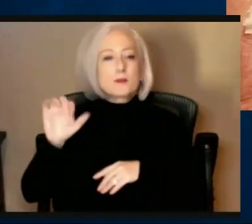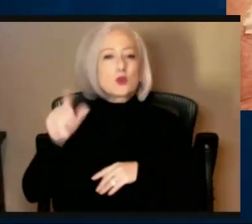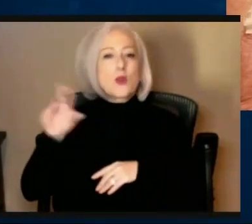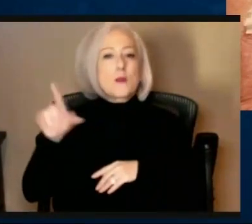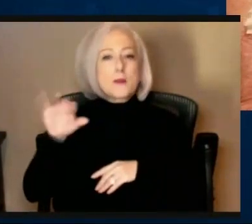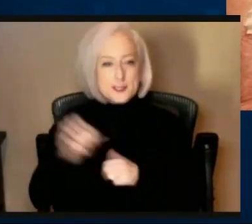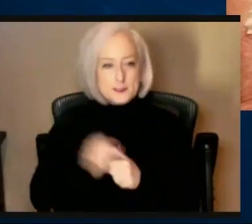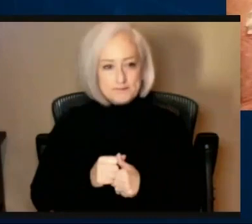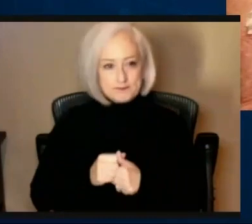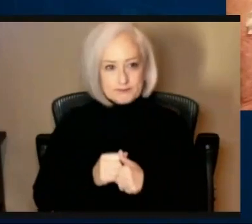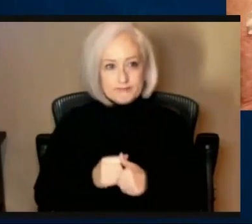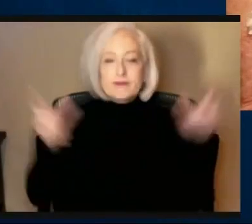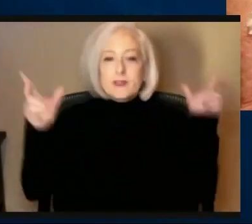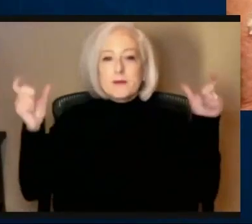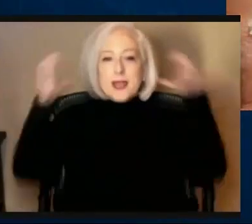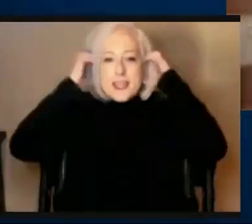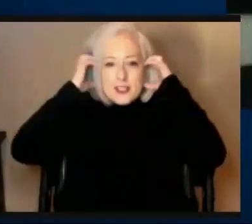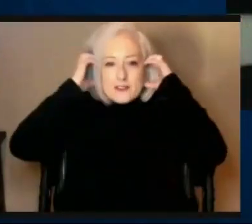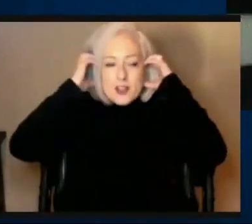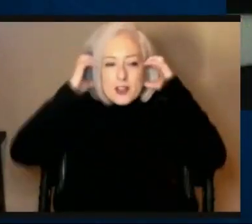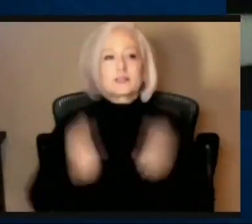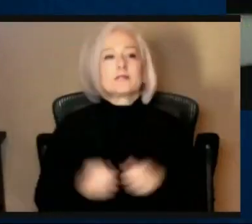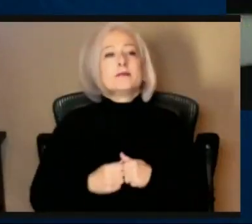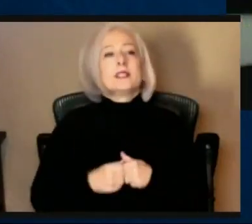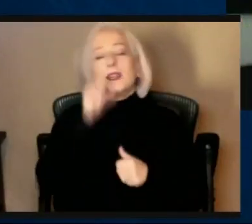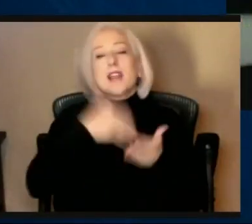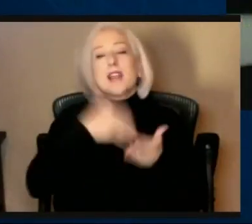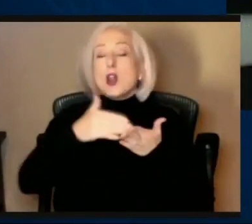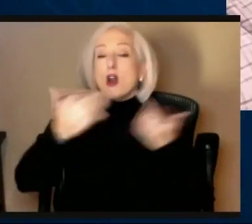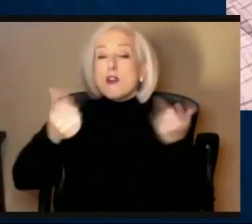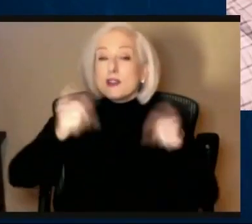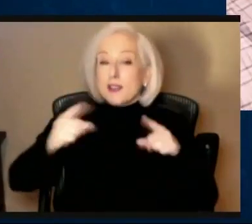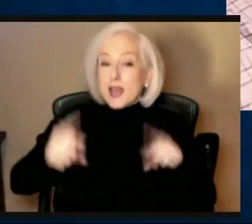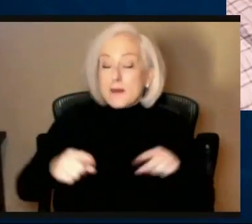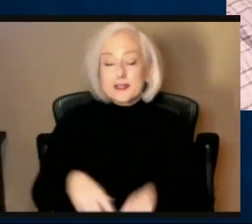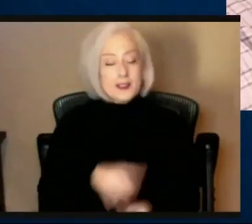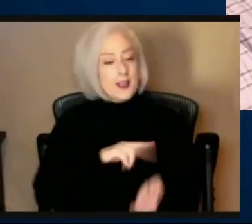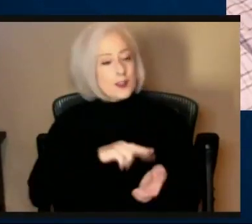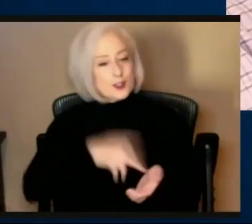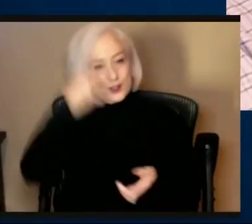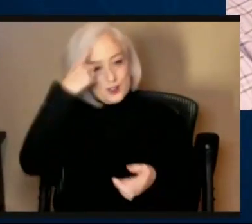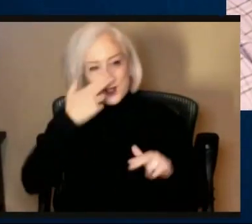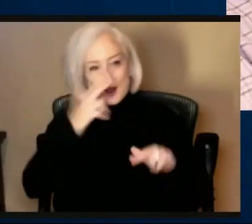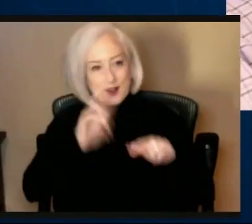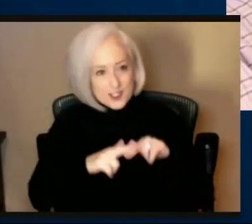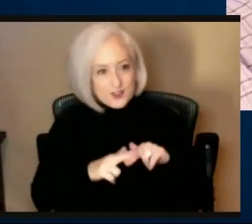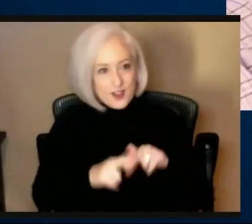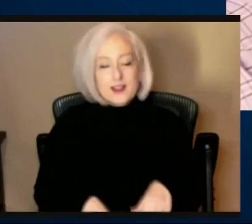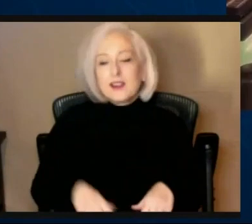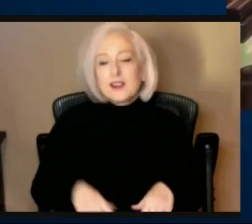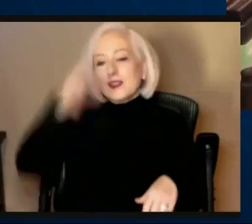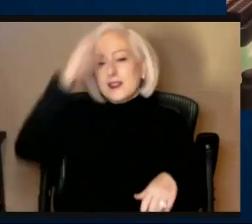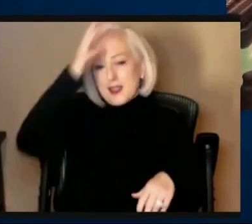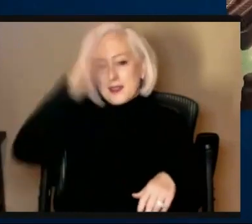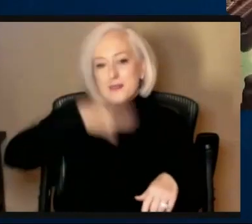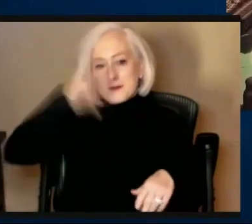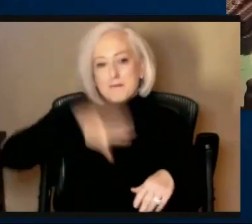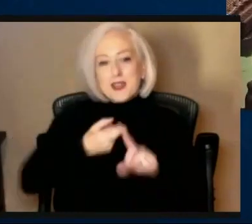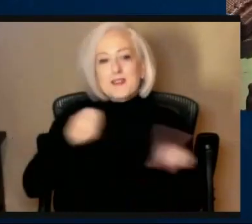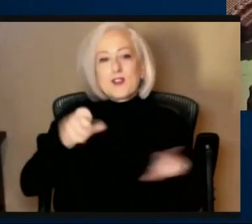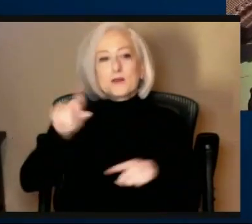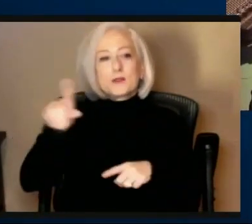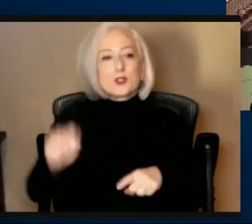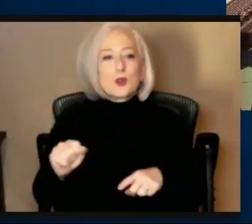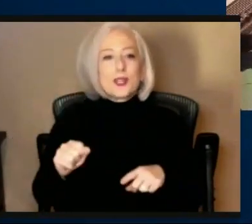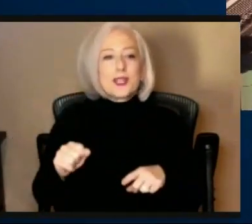headphones on. We knocked it off in a half an hour. The nurses thought it was fun, and the guys in the studio, it was a break from doing COVID reports